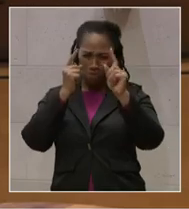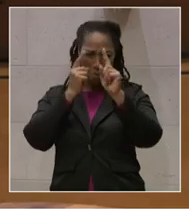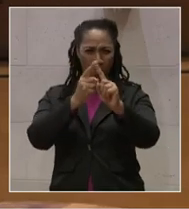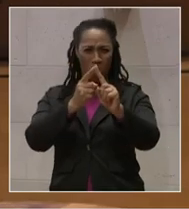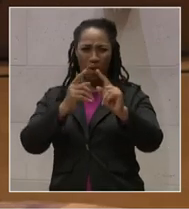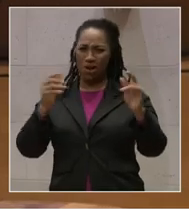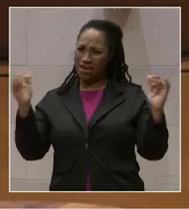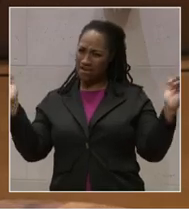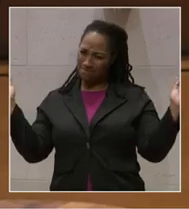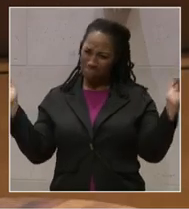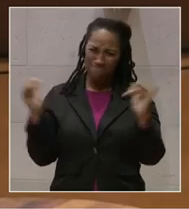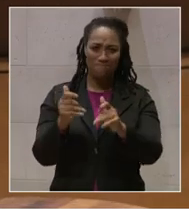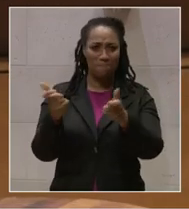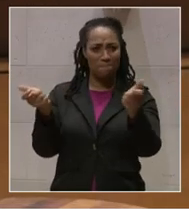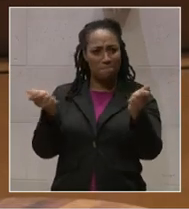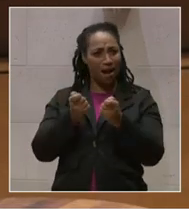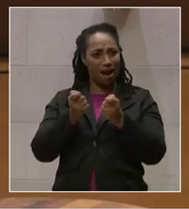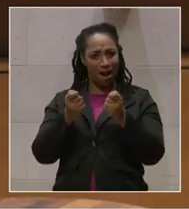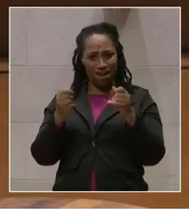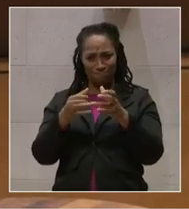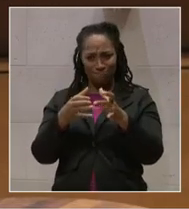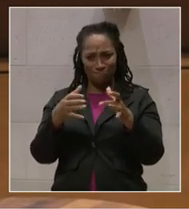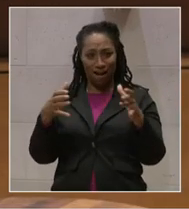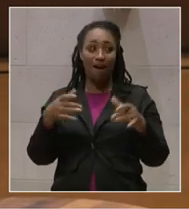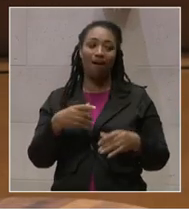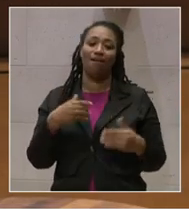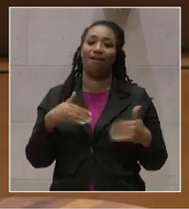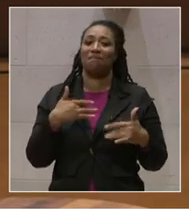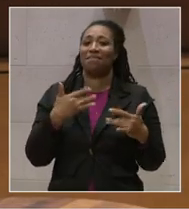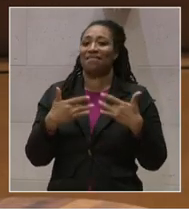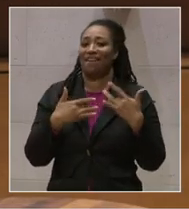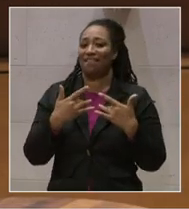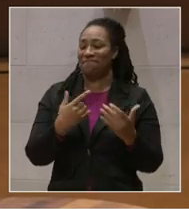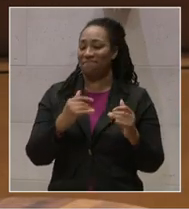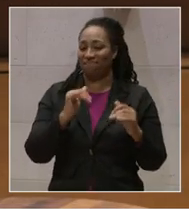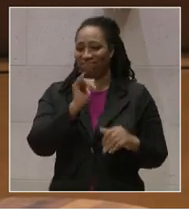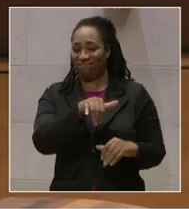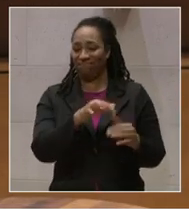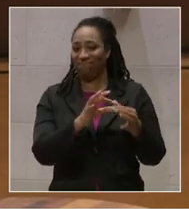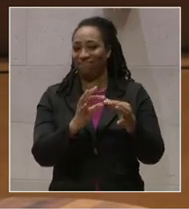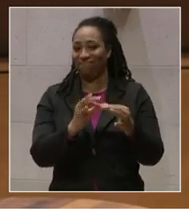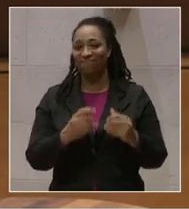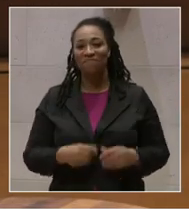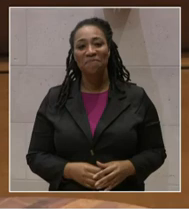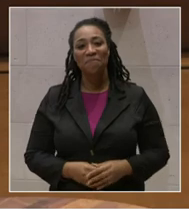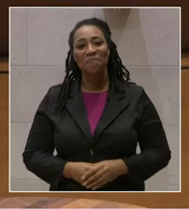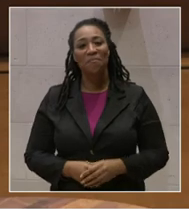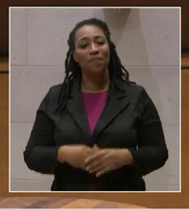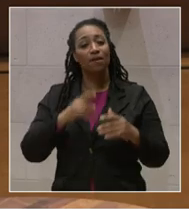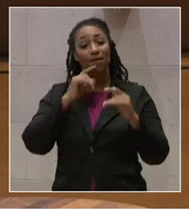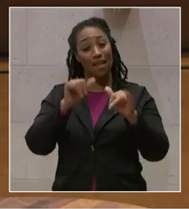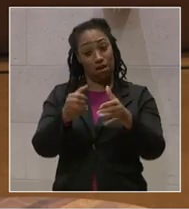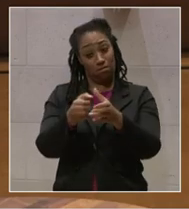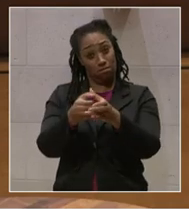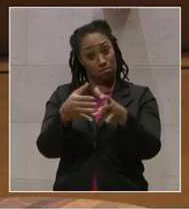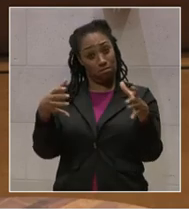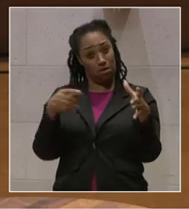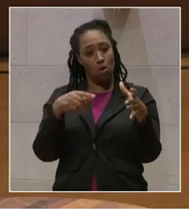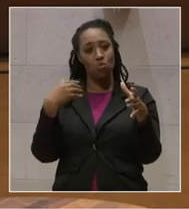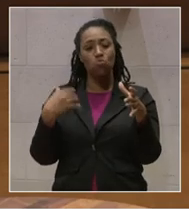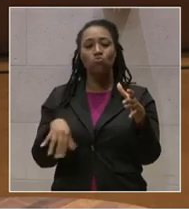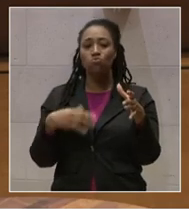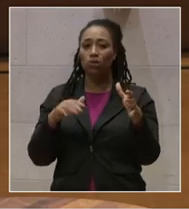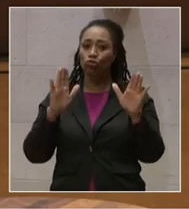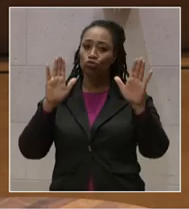other fantastic growth trends, which is we continue to be a diversifying city. We have high